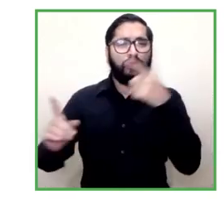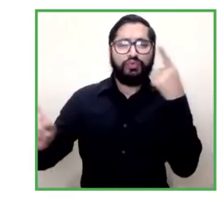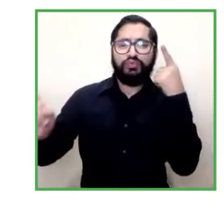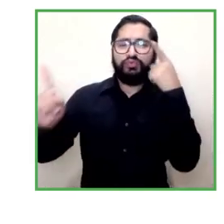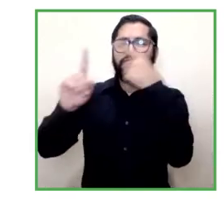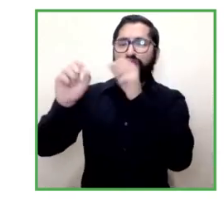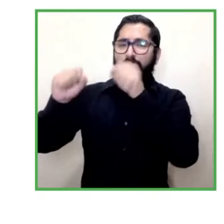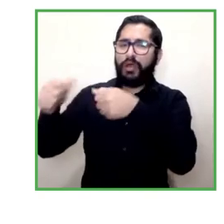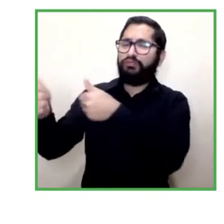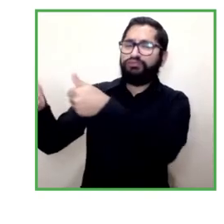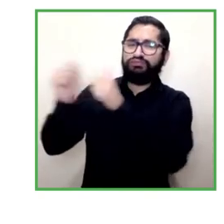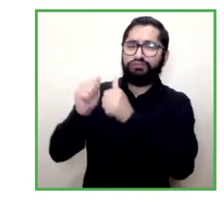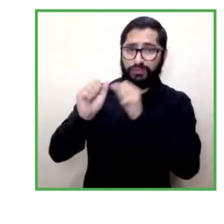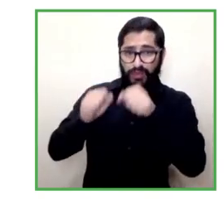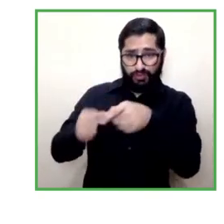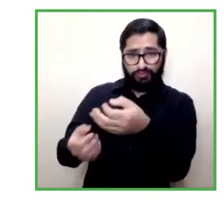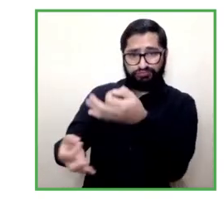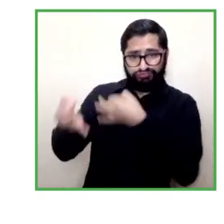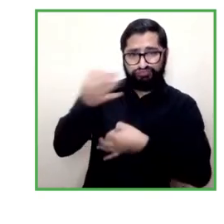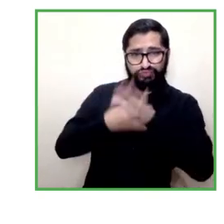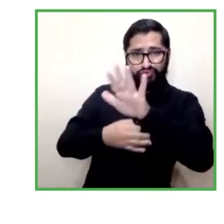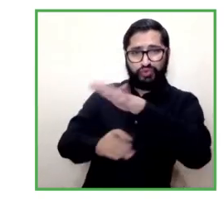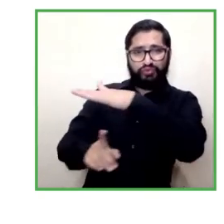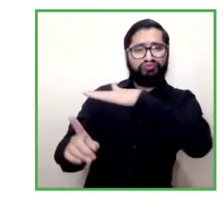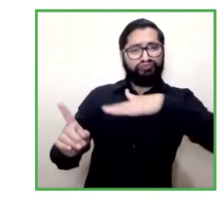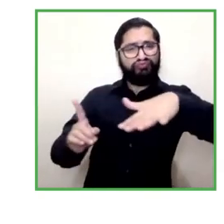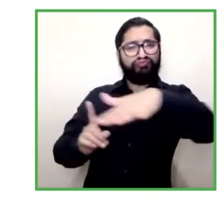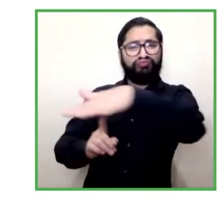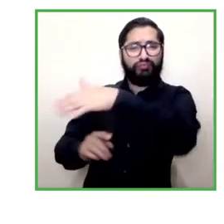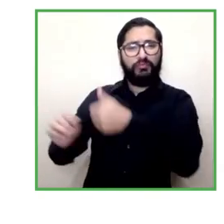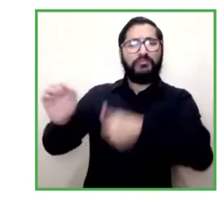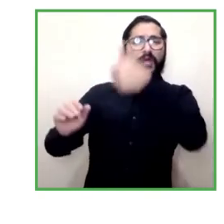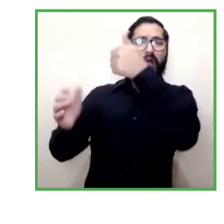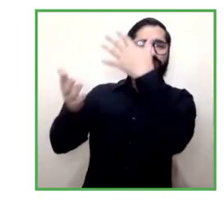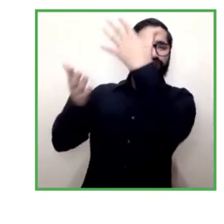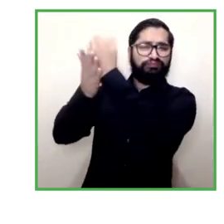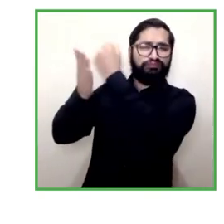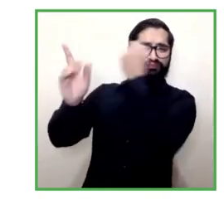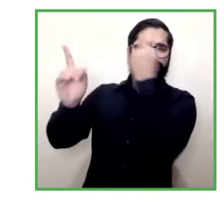you tell us about your context? What are the biggest challenges that you've had?